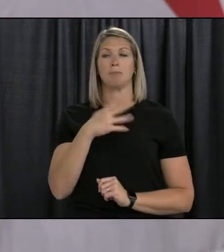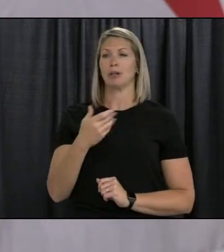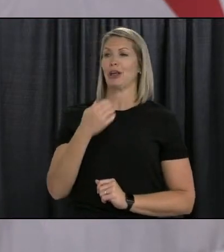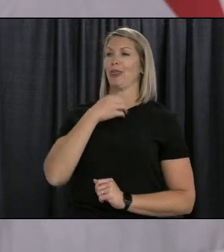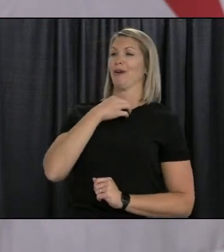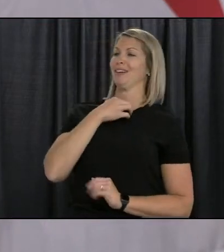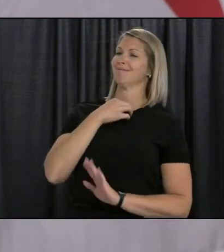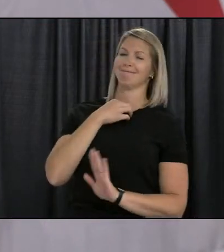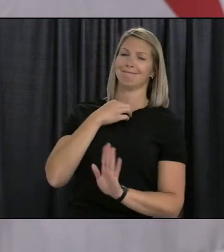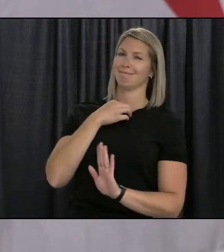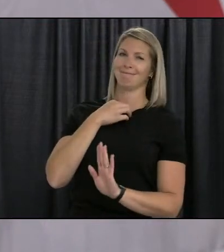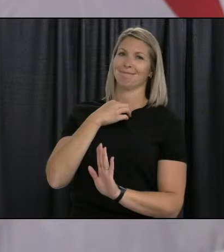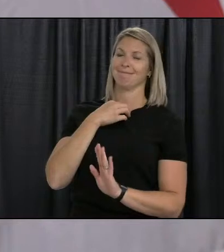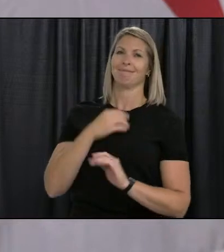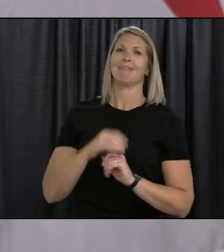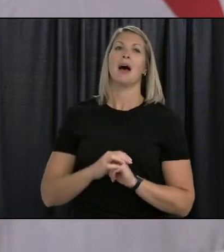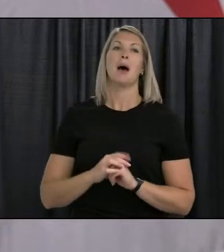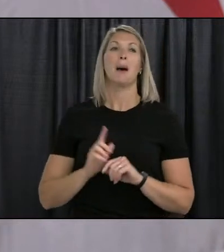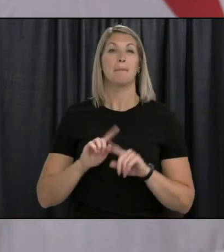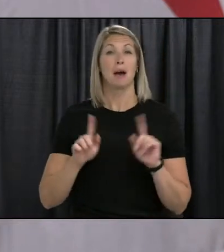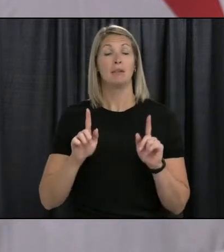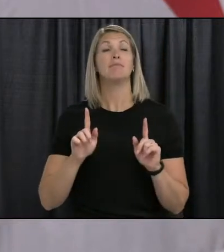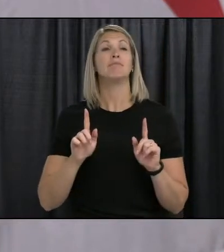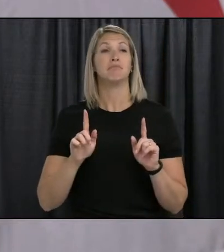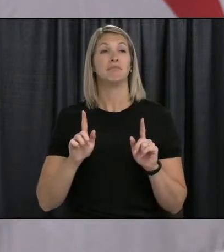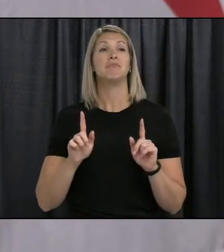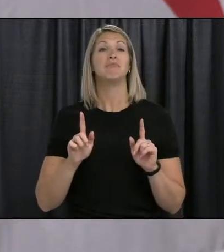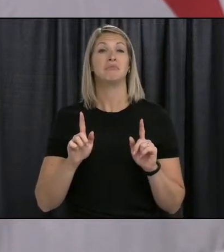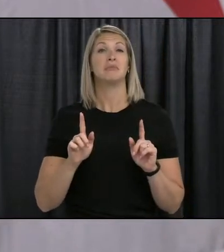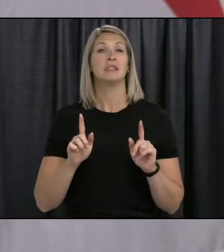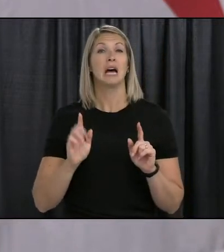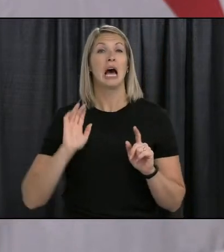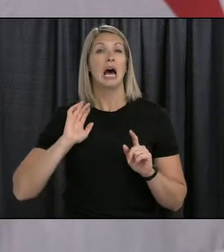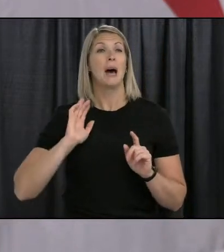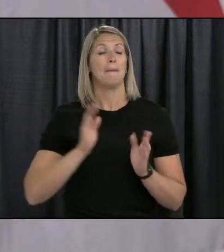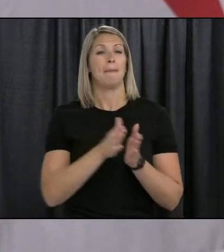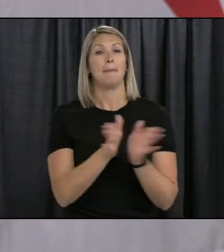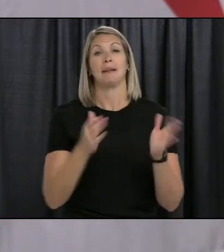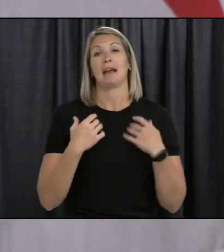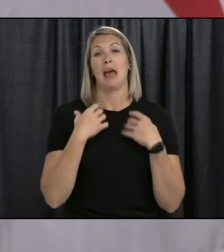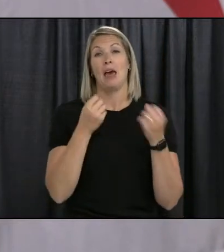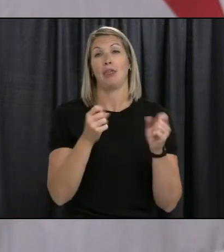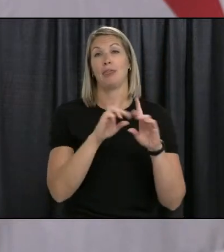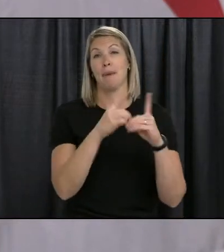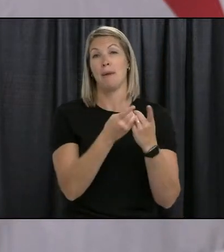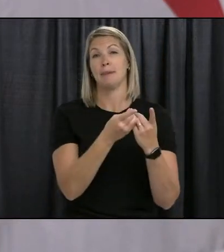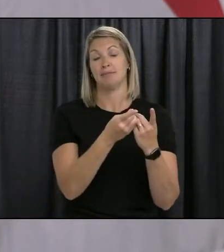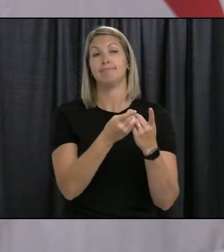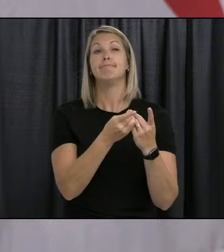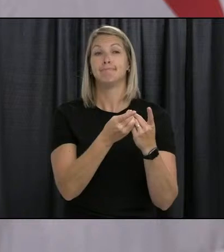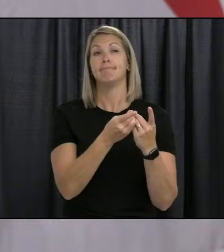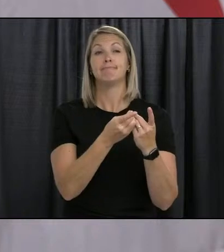but certainly we've had in the public health division, we've had our share of